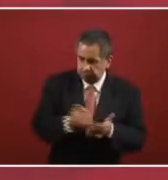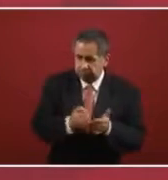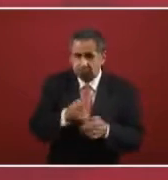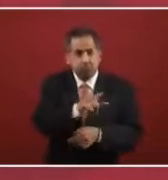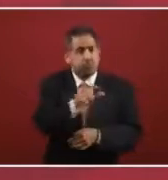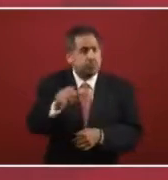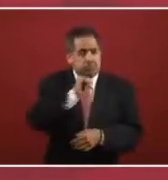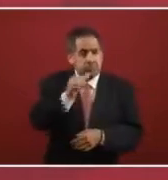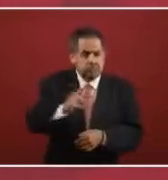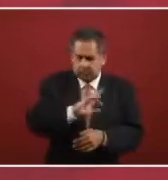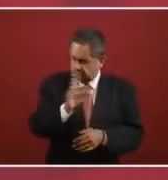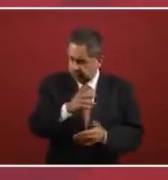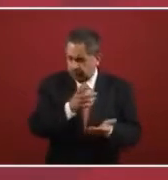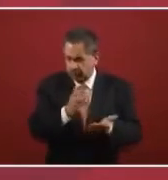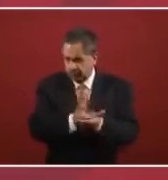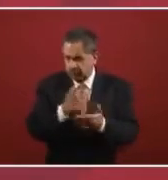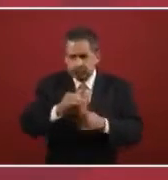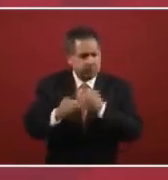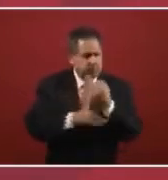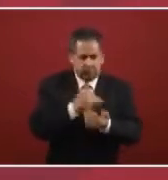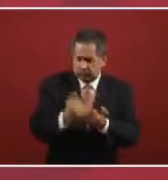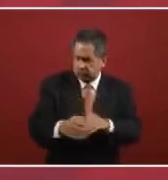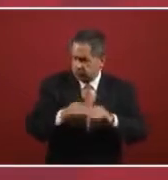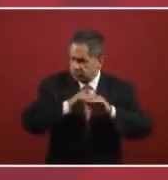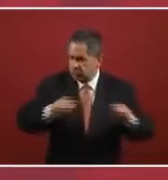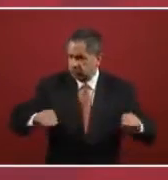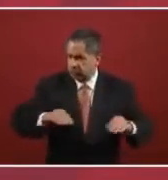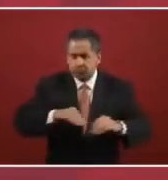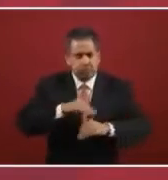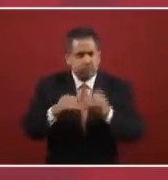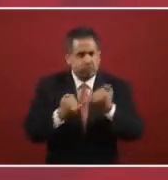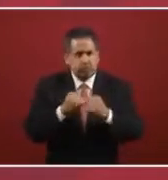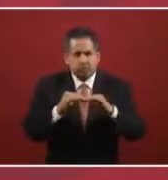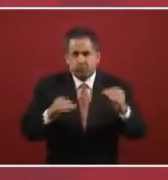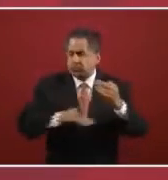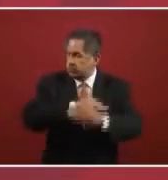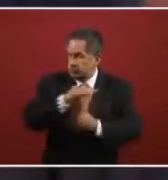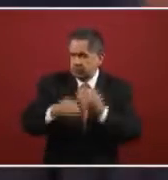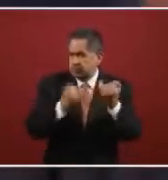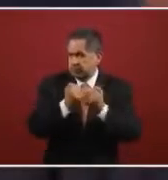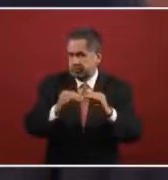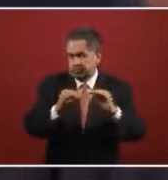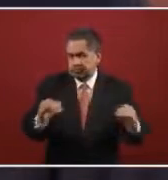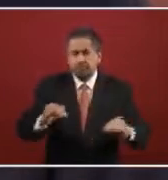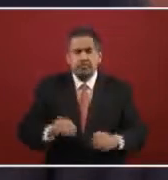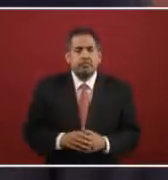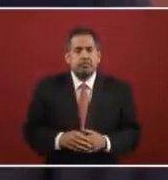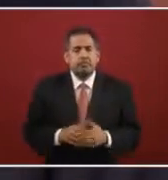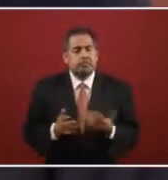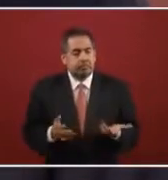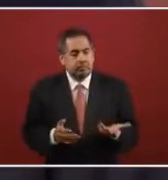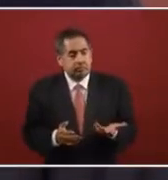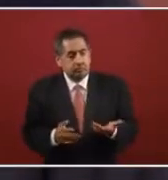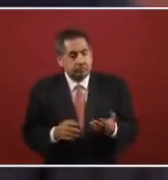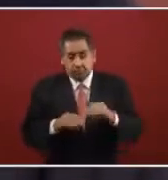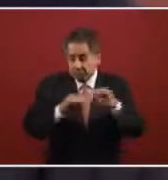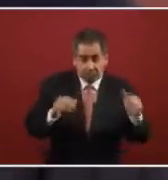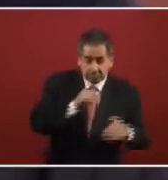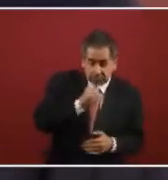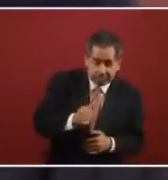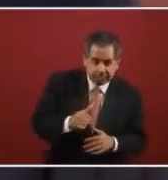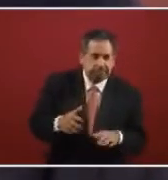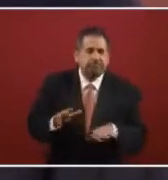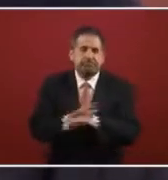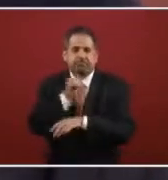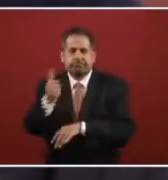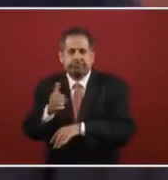pagaban impuestos. that they were not paying Es any parejo. taxes. We're making it an even playing field. It's for Si everyone. no, esto no cambia. So otherwise, this